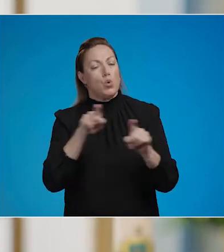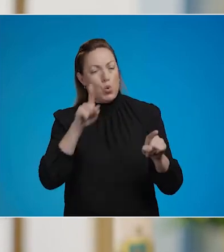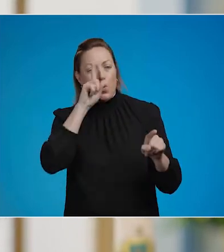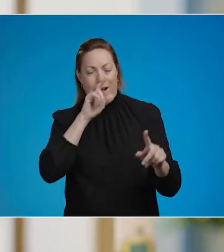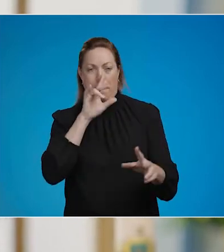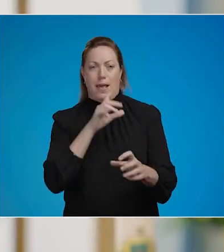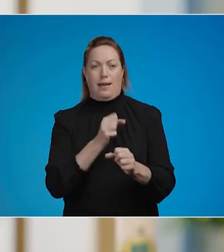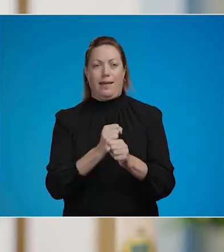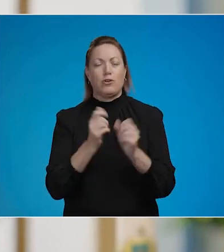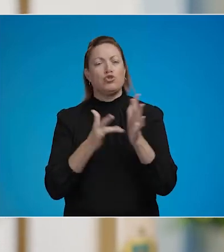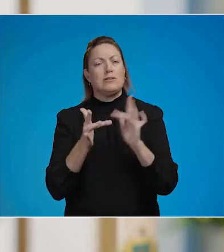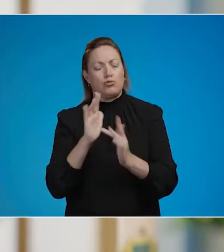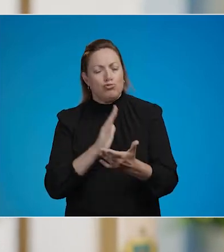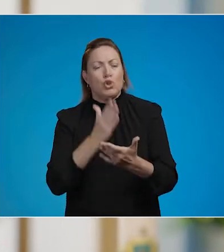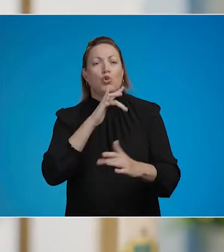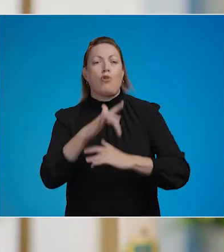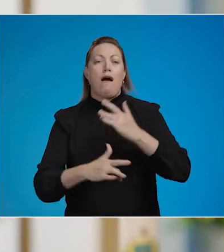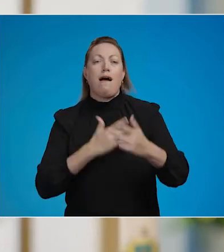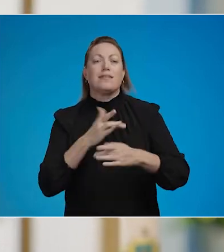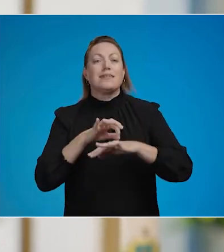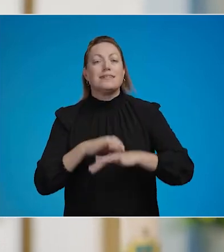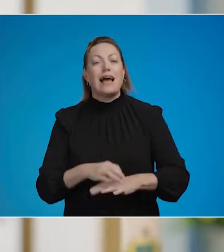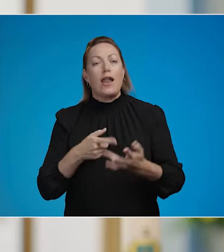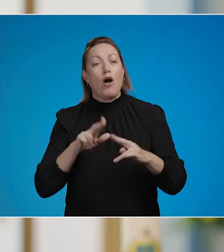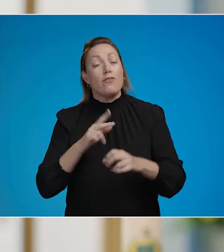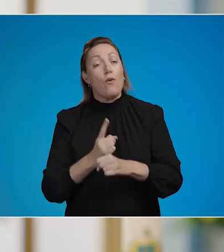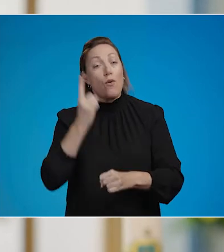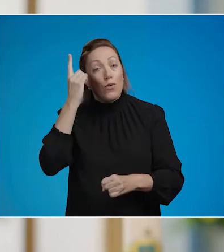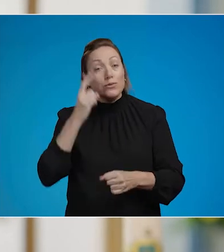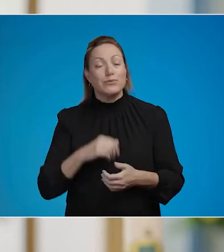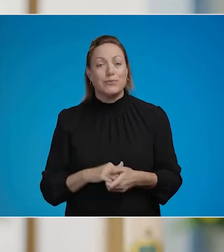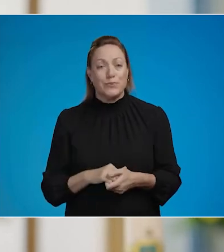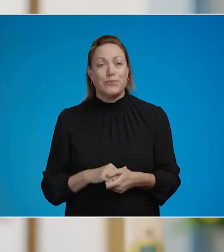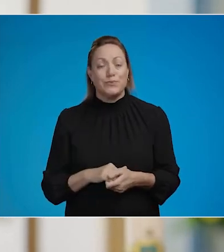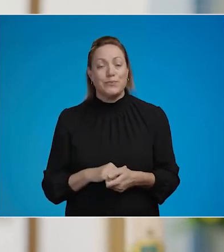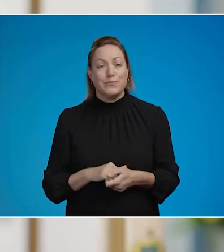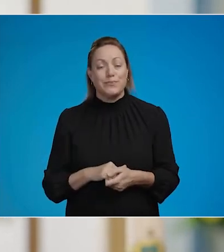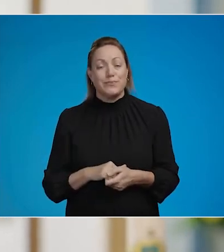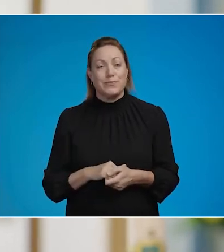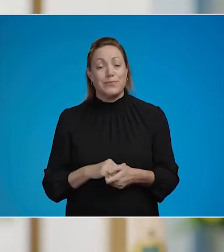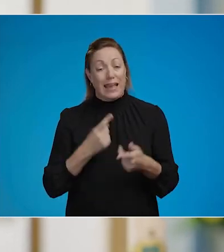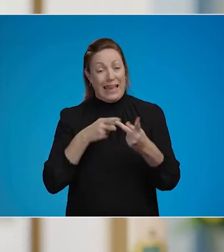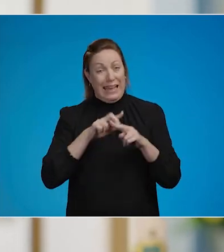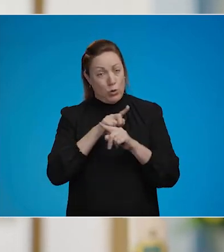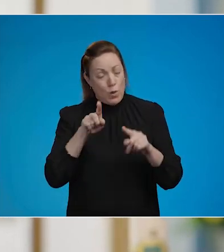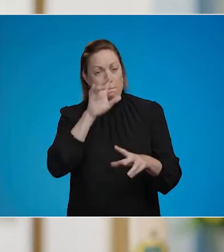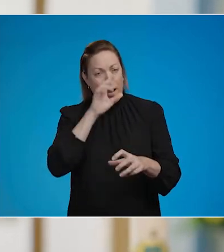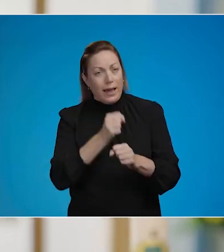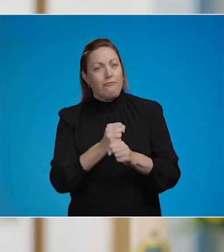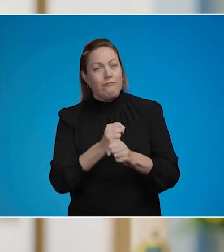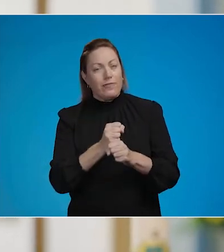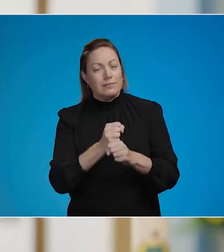that Jesus is the Christ, the Son of God, and that believing this,